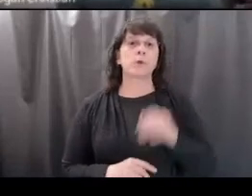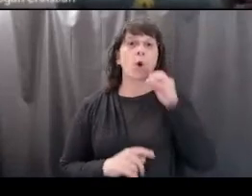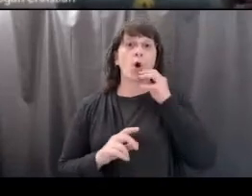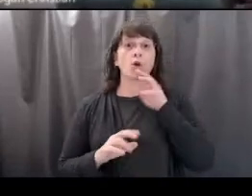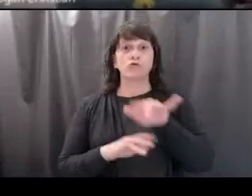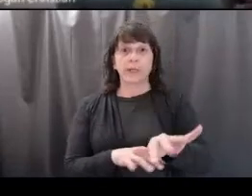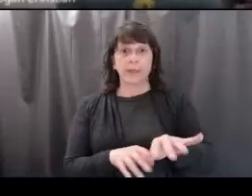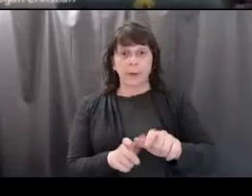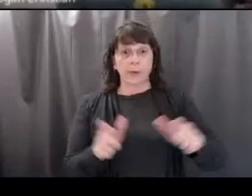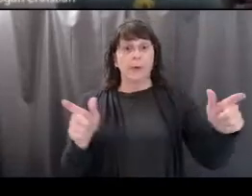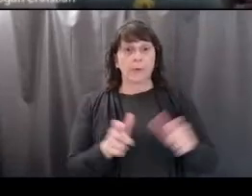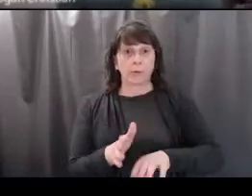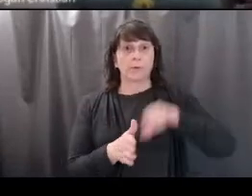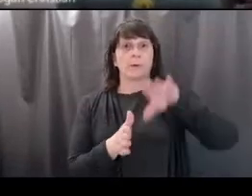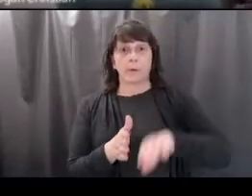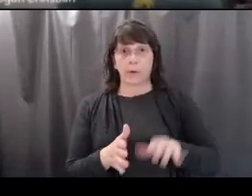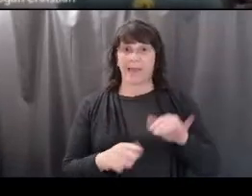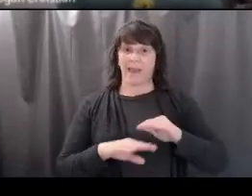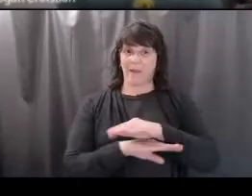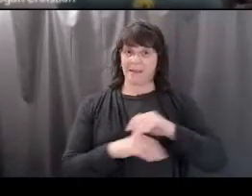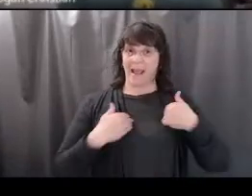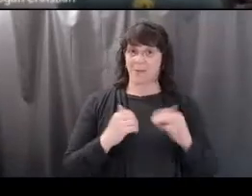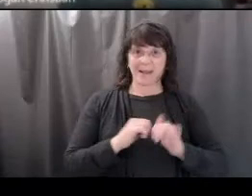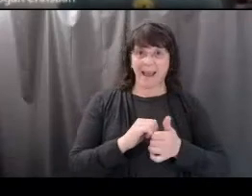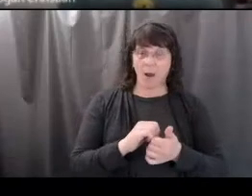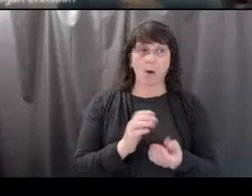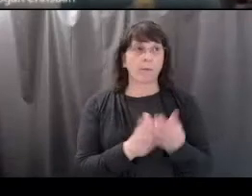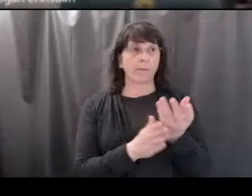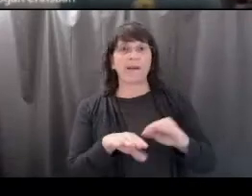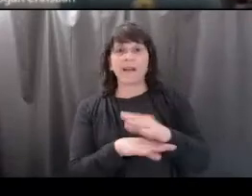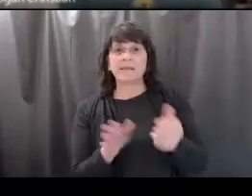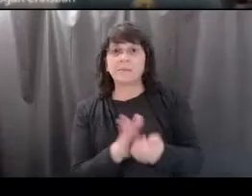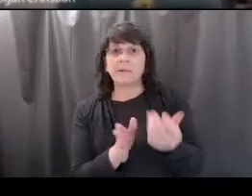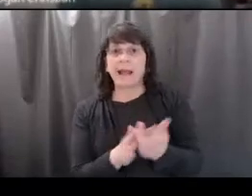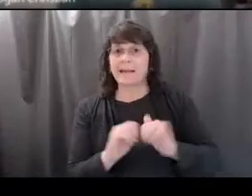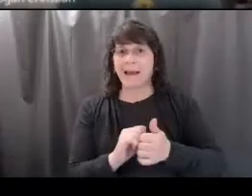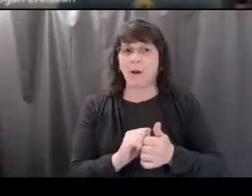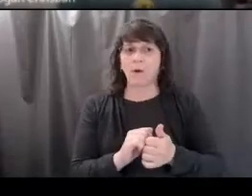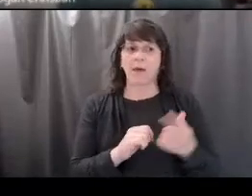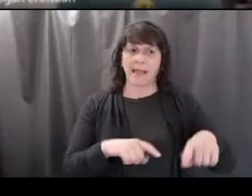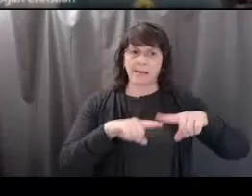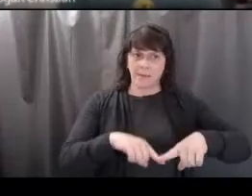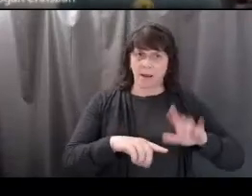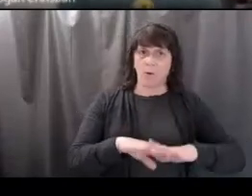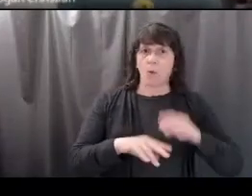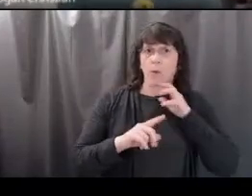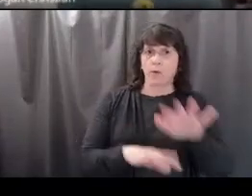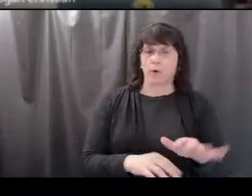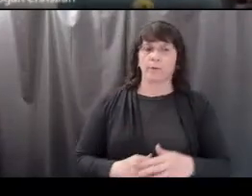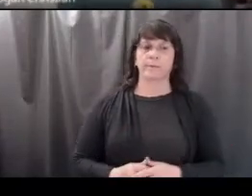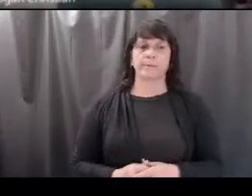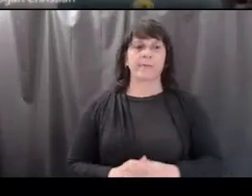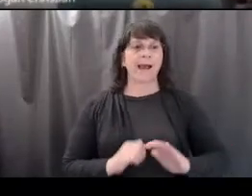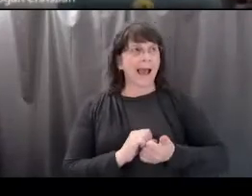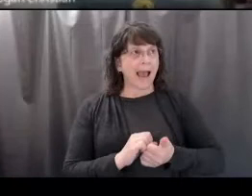what ways do you think that affects the animal life and the plant life that depend on those rivers for survival? How